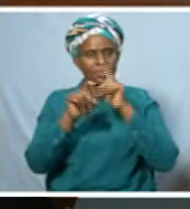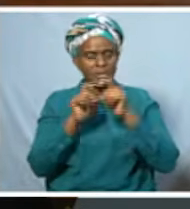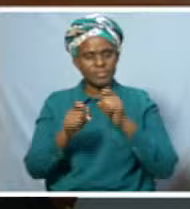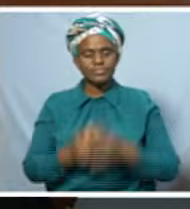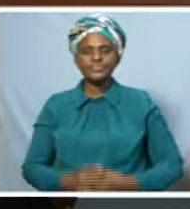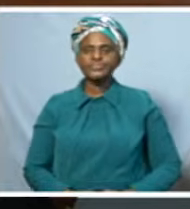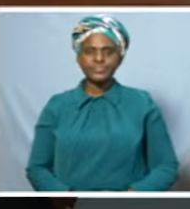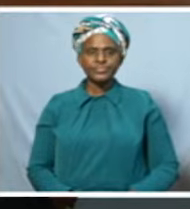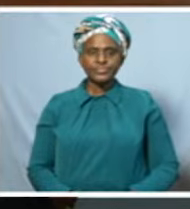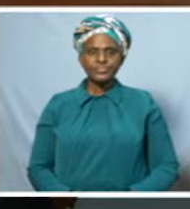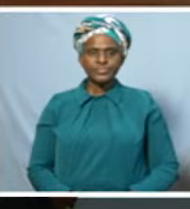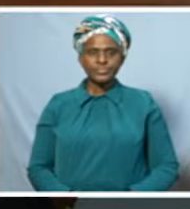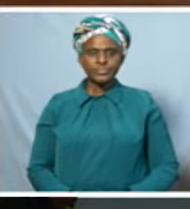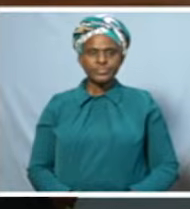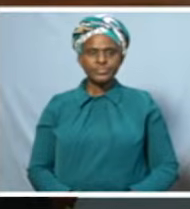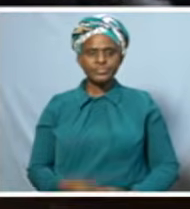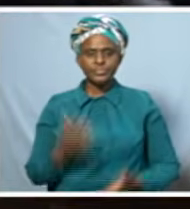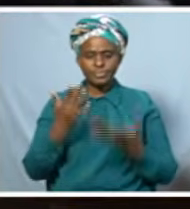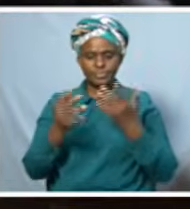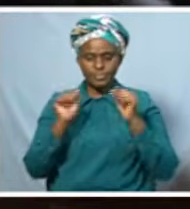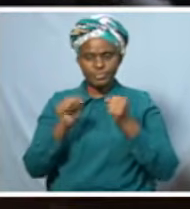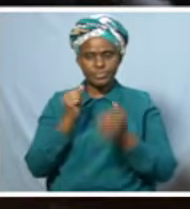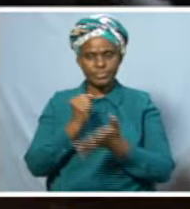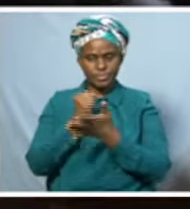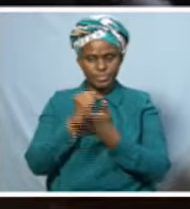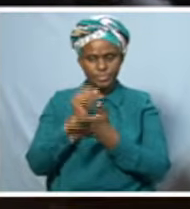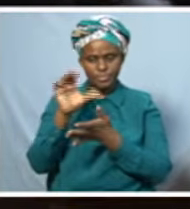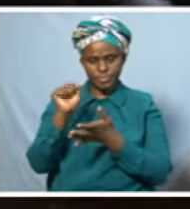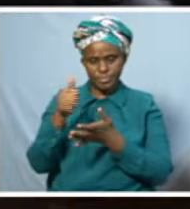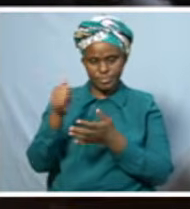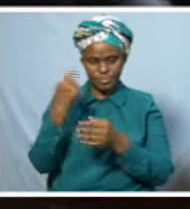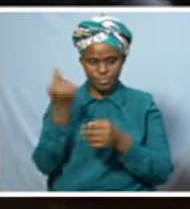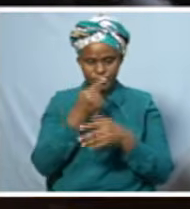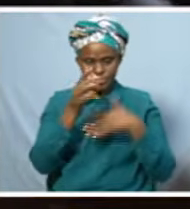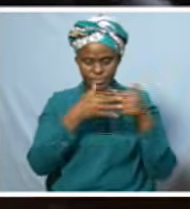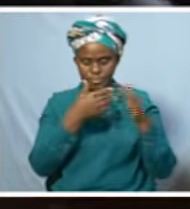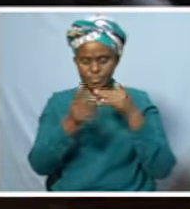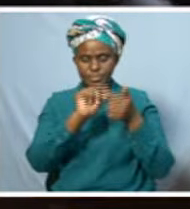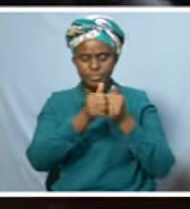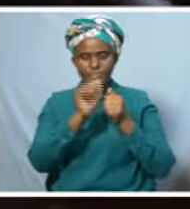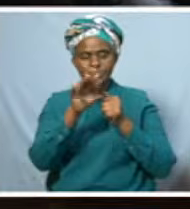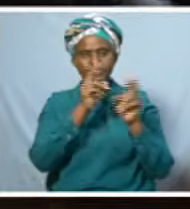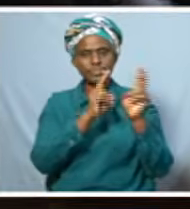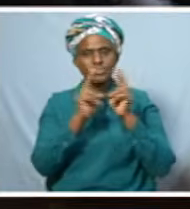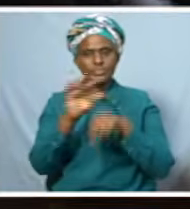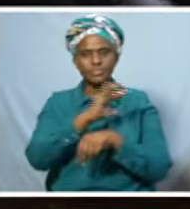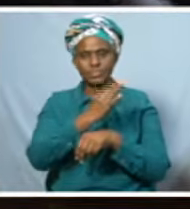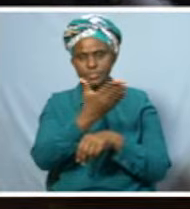Yeah, Systems. So maybe we can help the CS to simply amend their response.